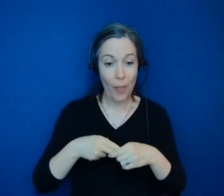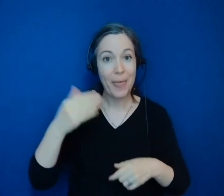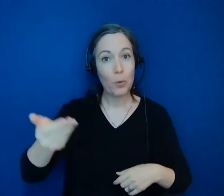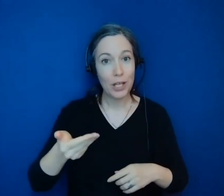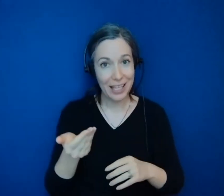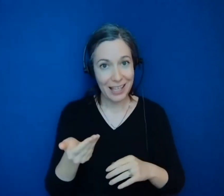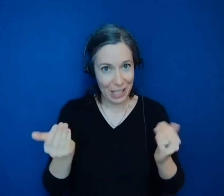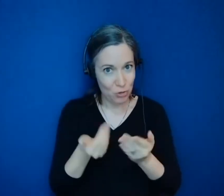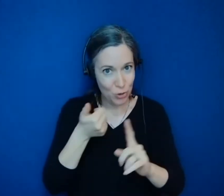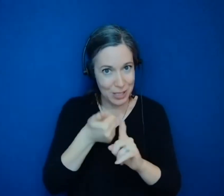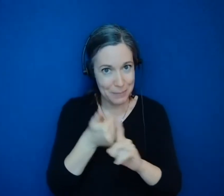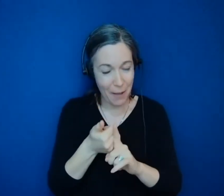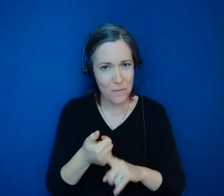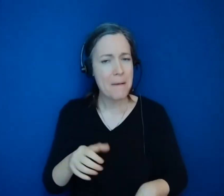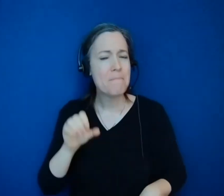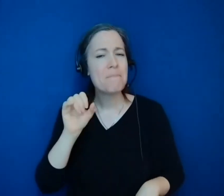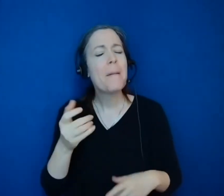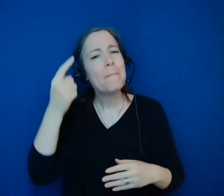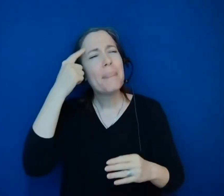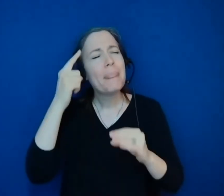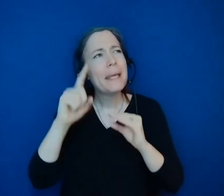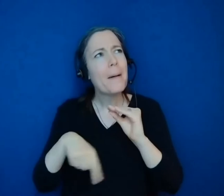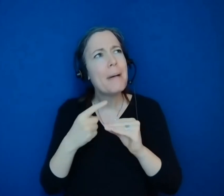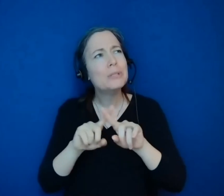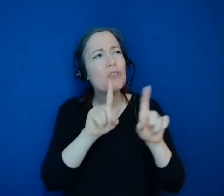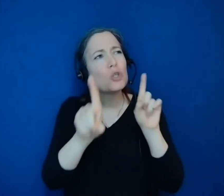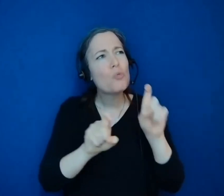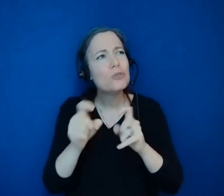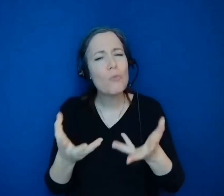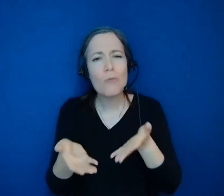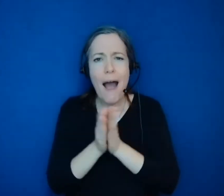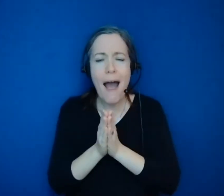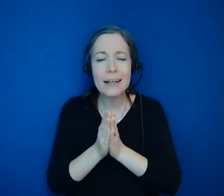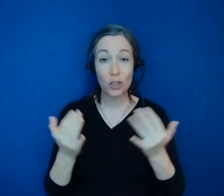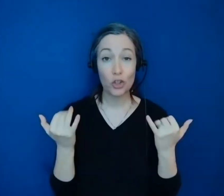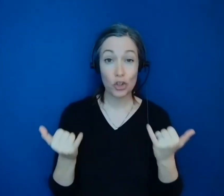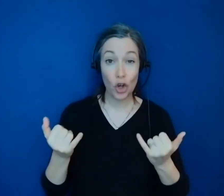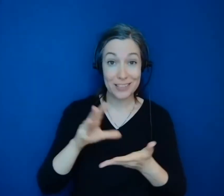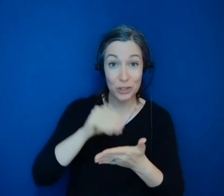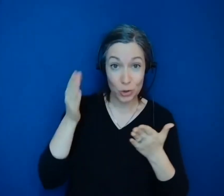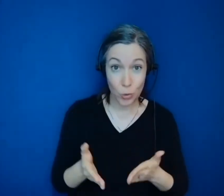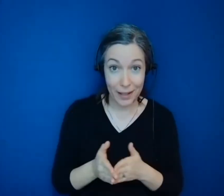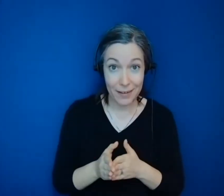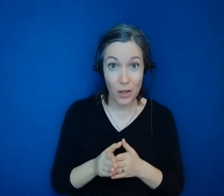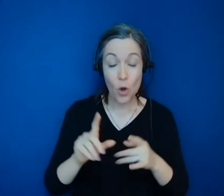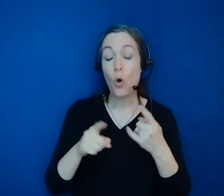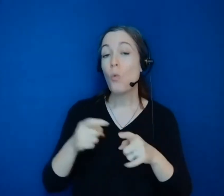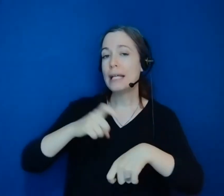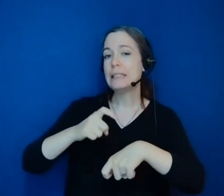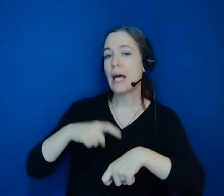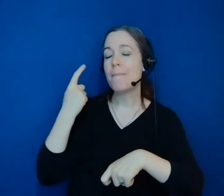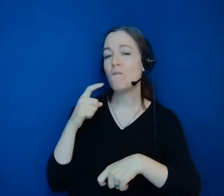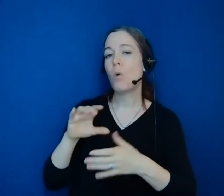that you might want to ask a current student. And when it comes to the student panel portion at the end of the presentation, or at the end of the program, we can ask